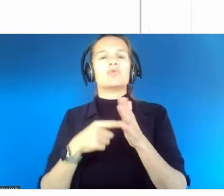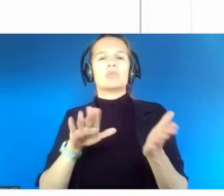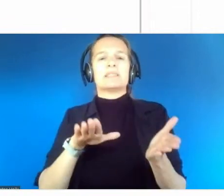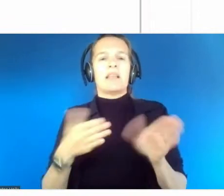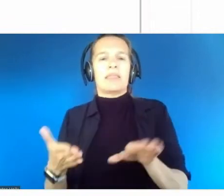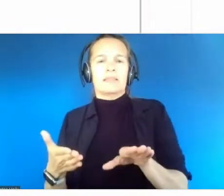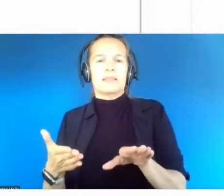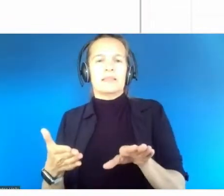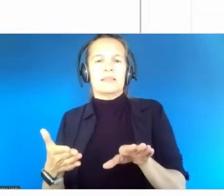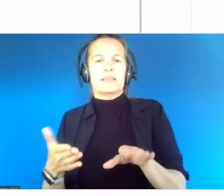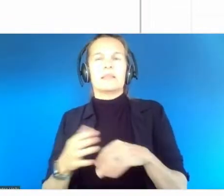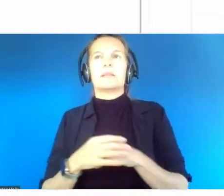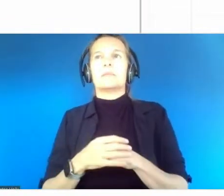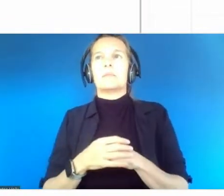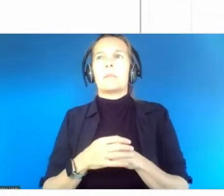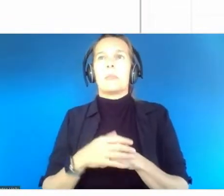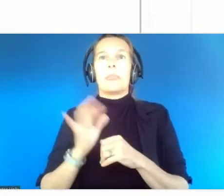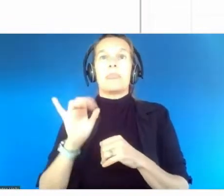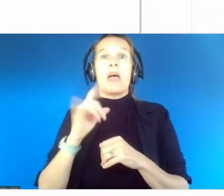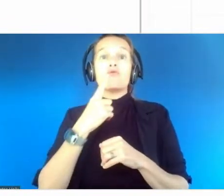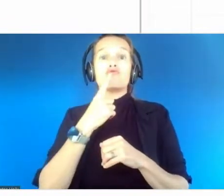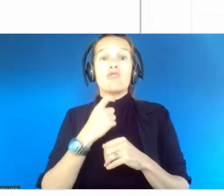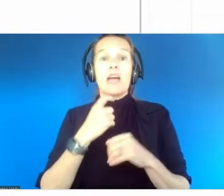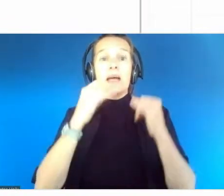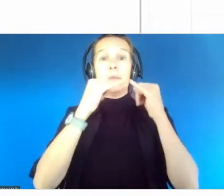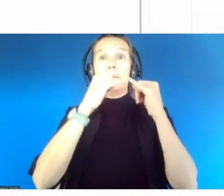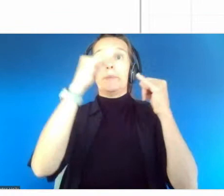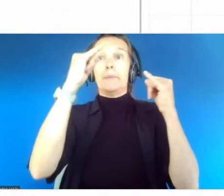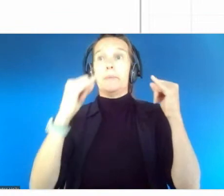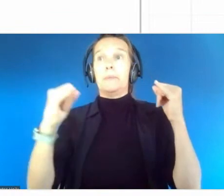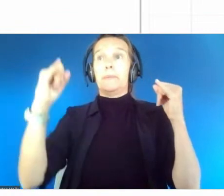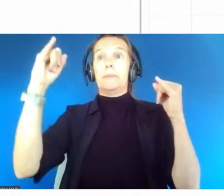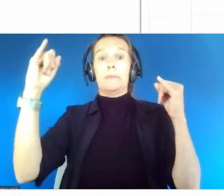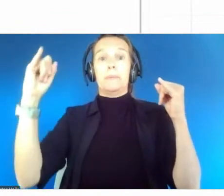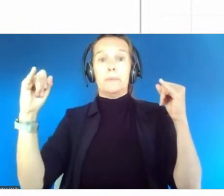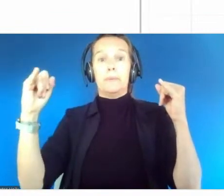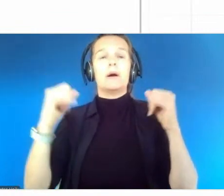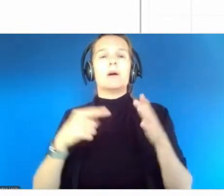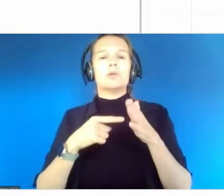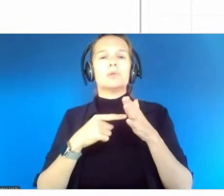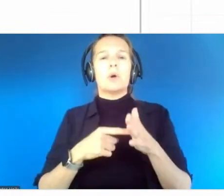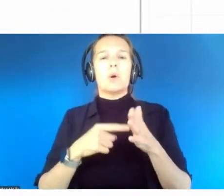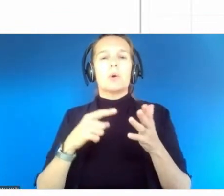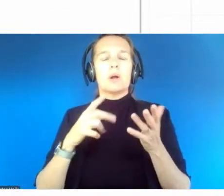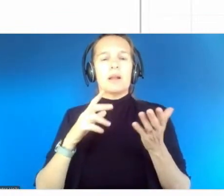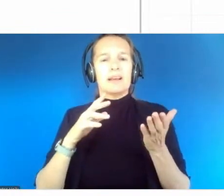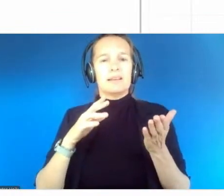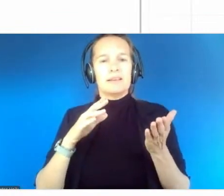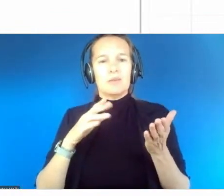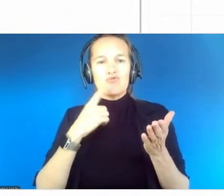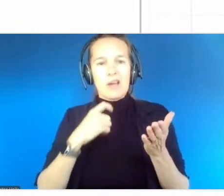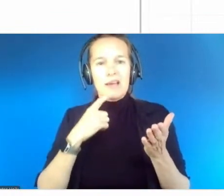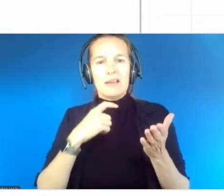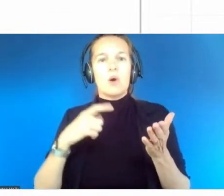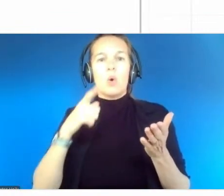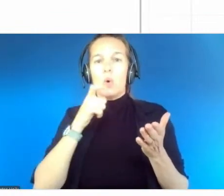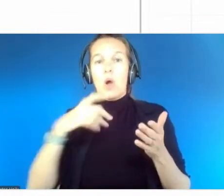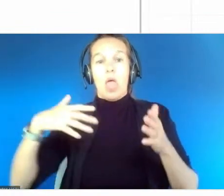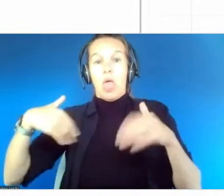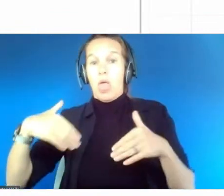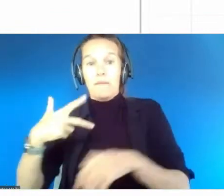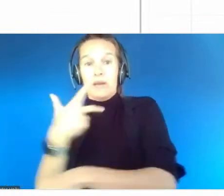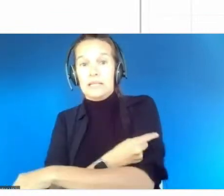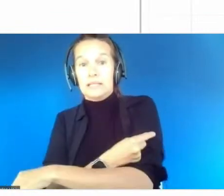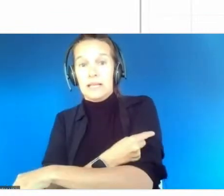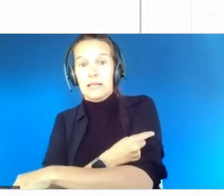And again, the solid red line shows the mortality of people who have not been vaccinated and those who have